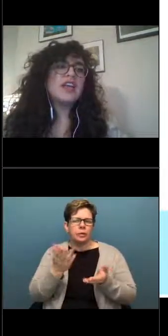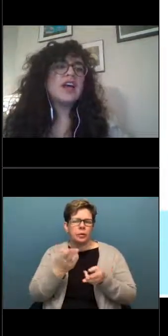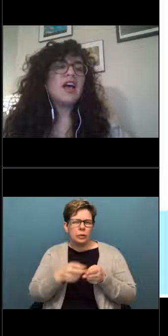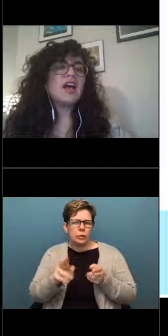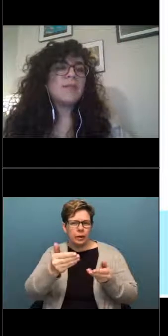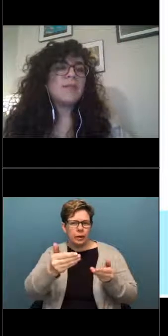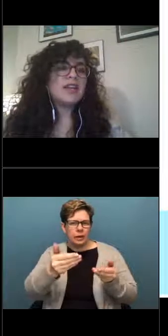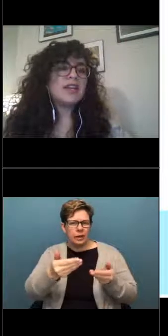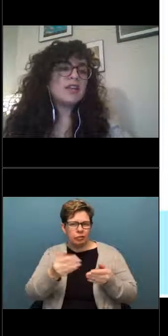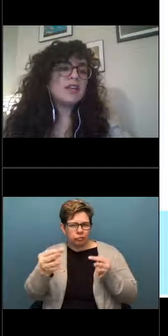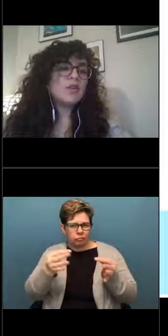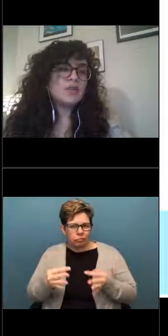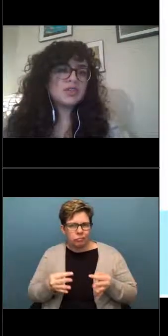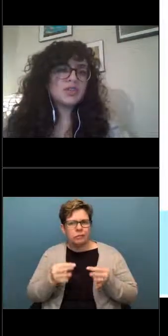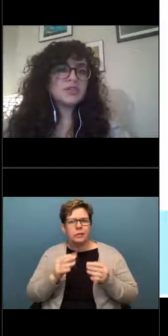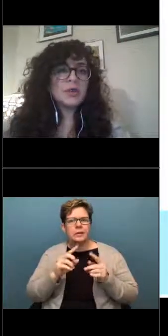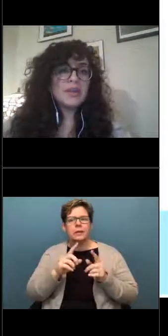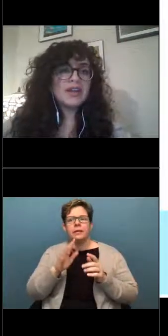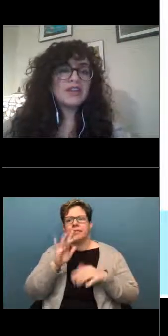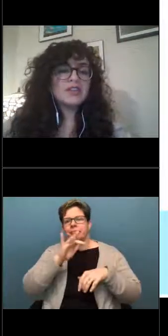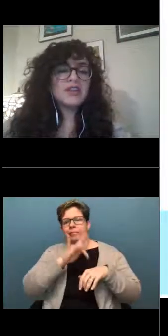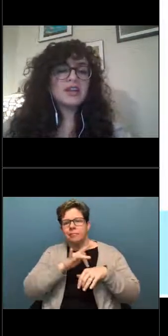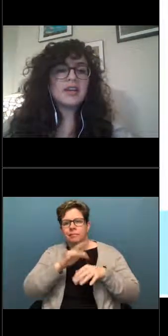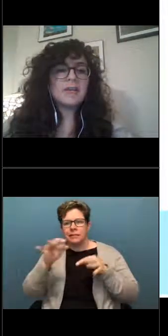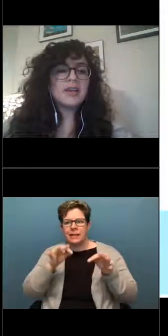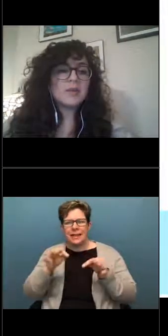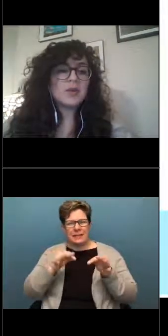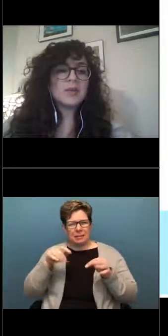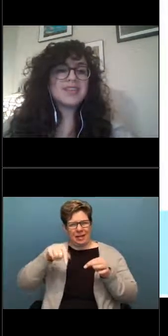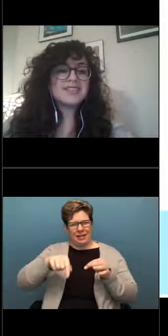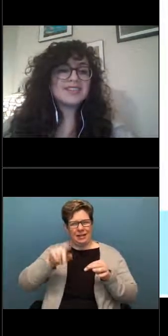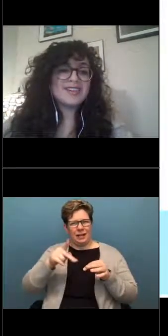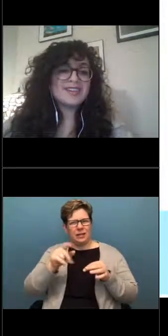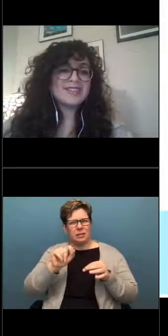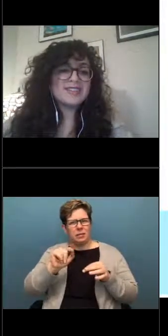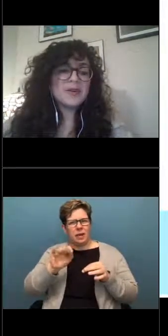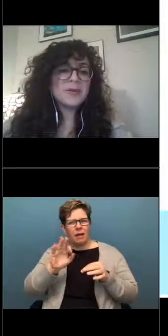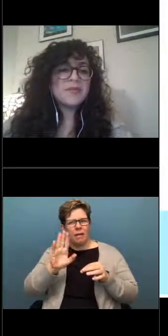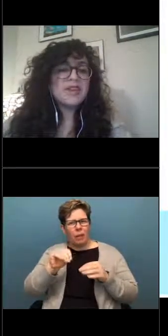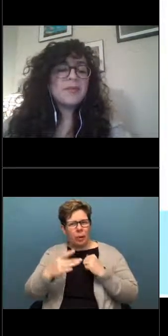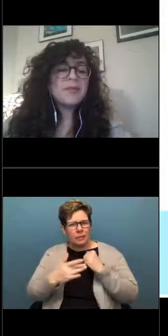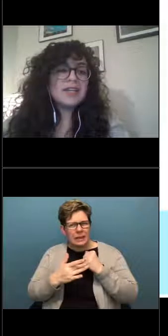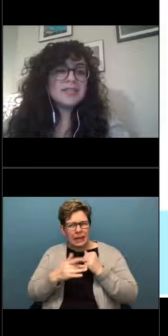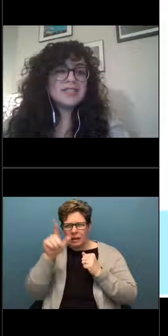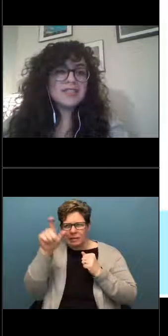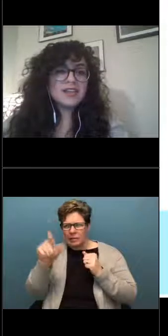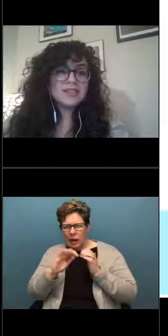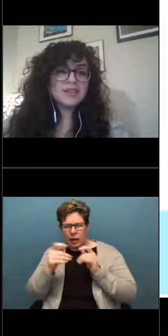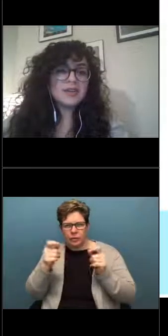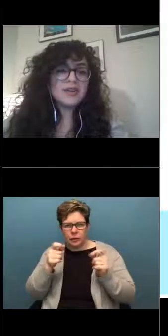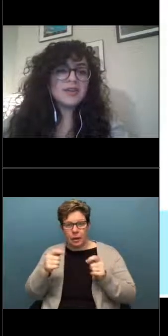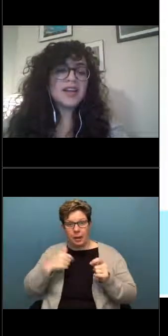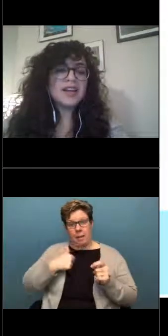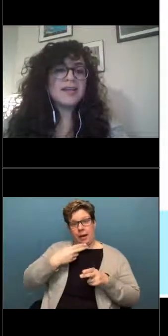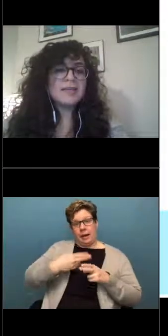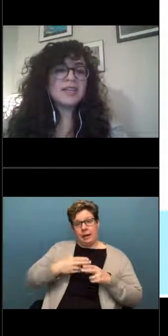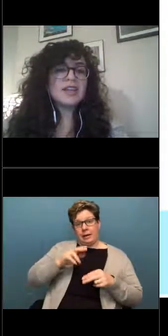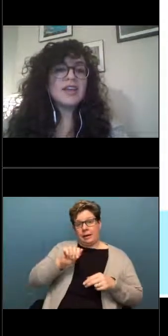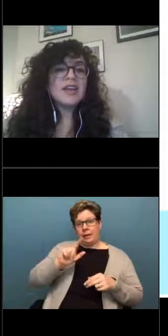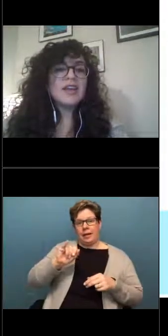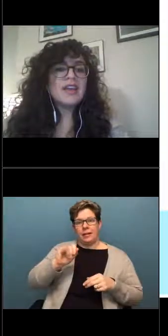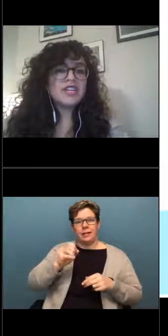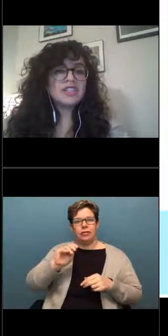introduction and overview of the control panel before we get started. So my name is Alejandra Del Toro, and I